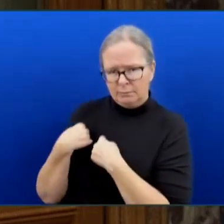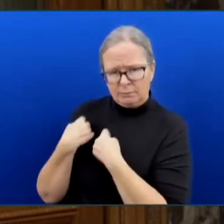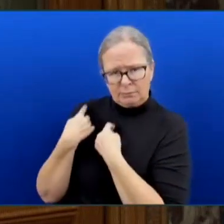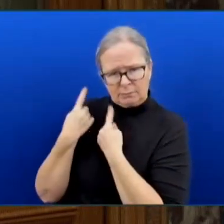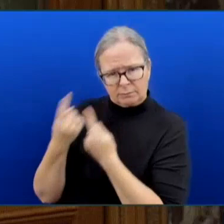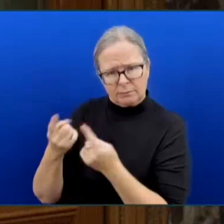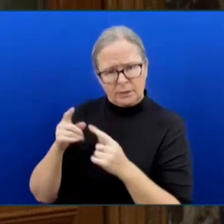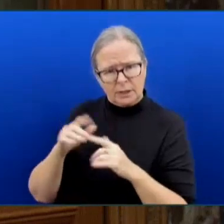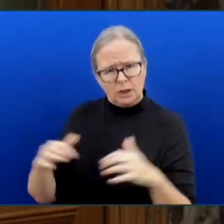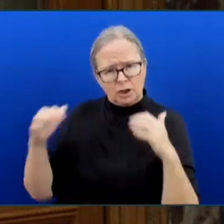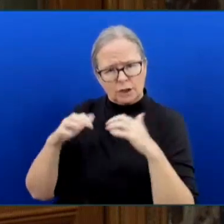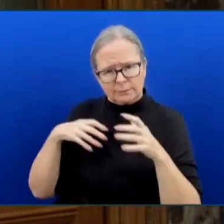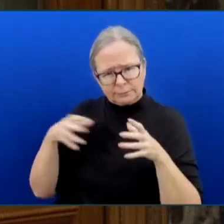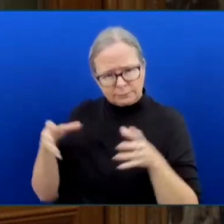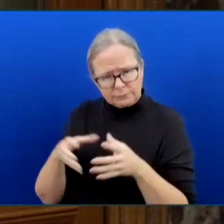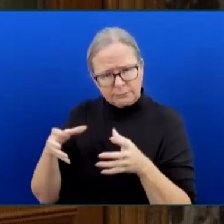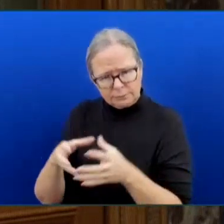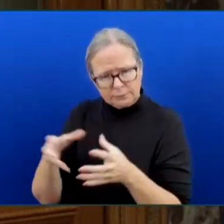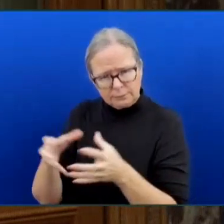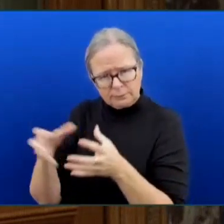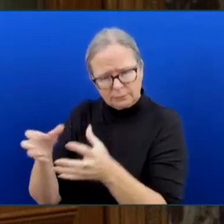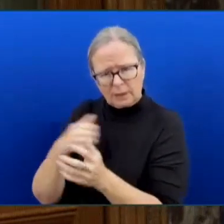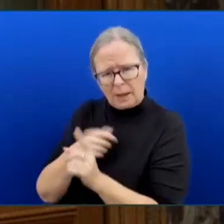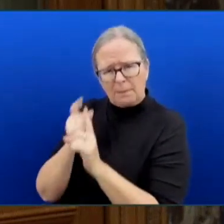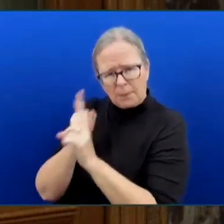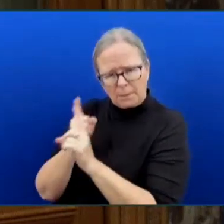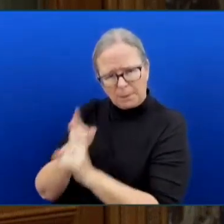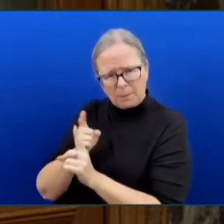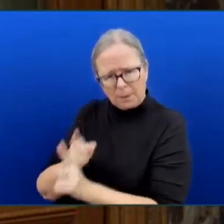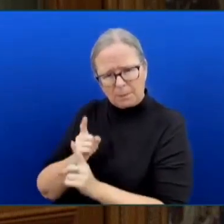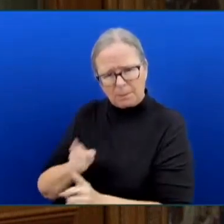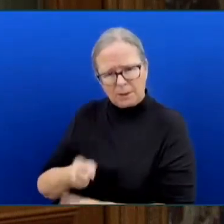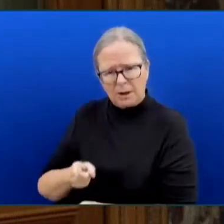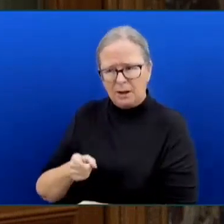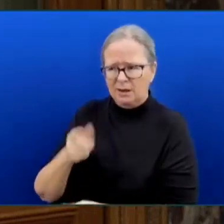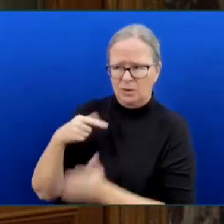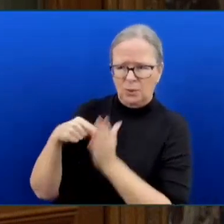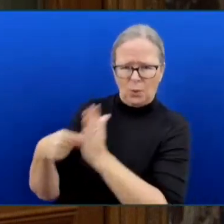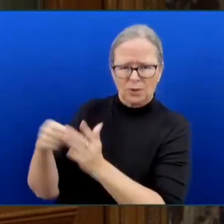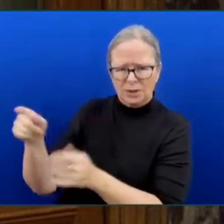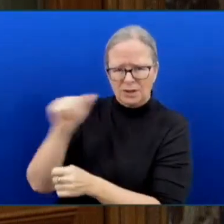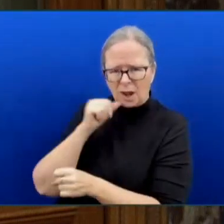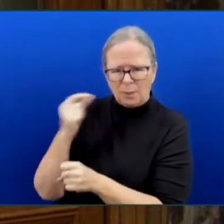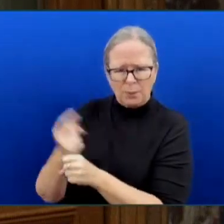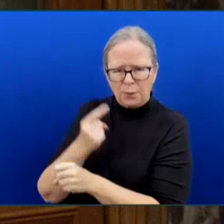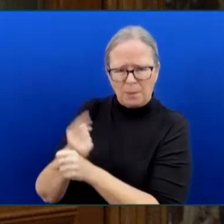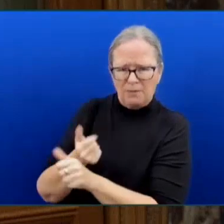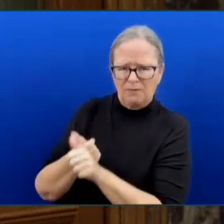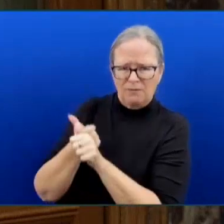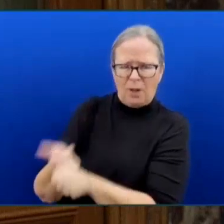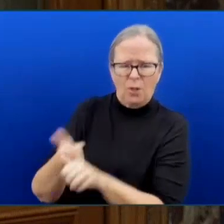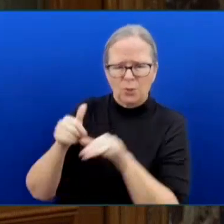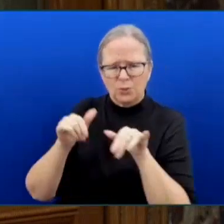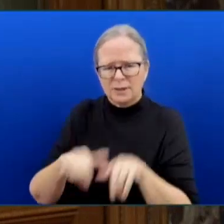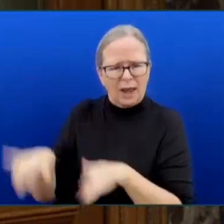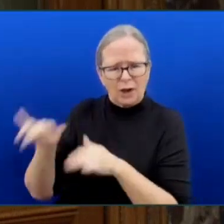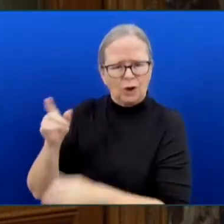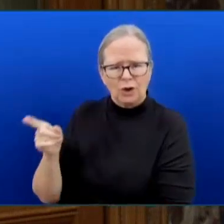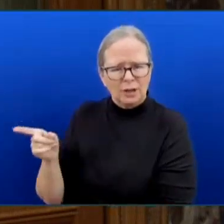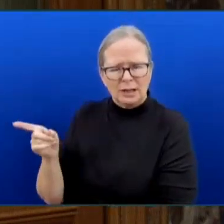even hold themselves to the same basic standards that their former leader, John Horgan, had when he demanded the minister